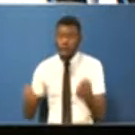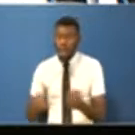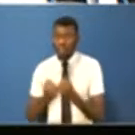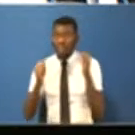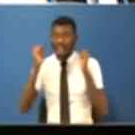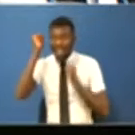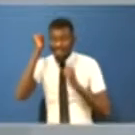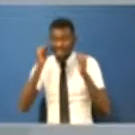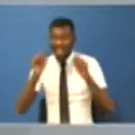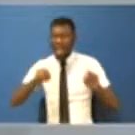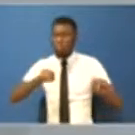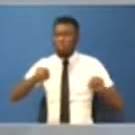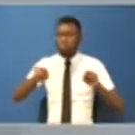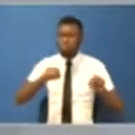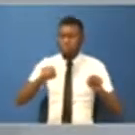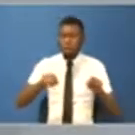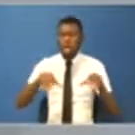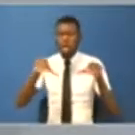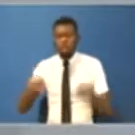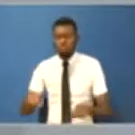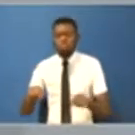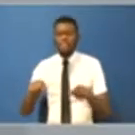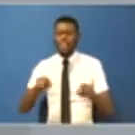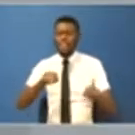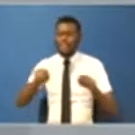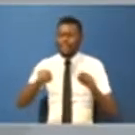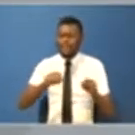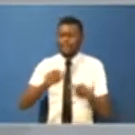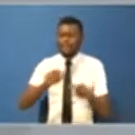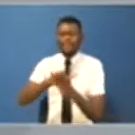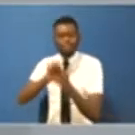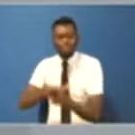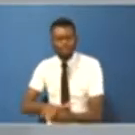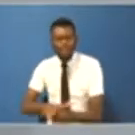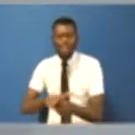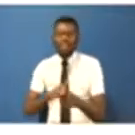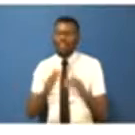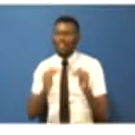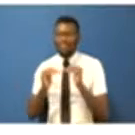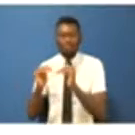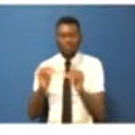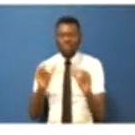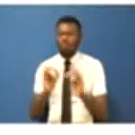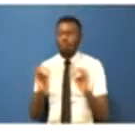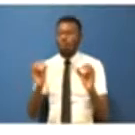military rule takes over and they suppress your time